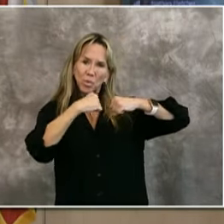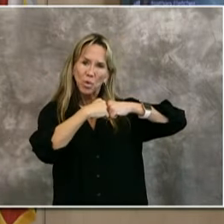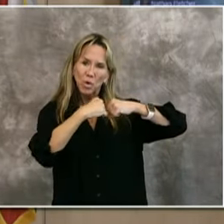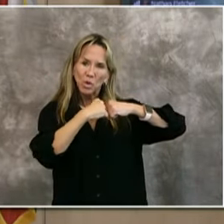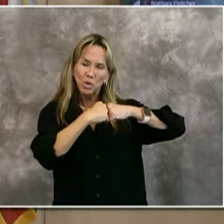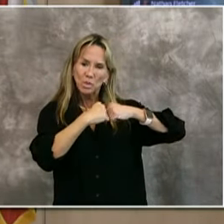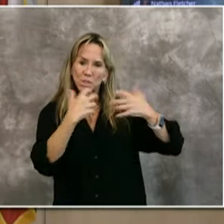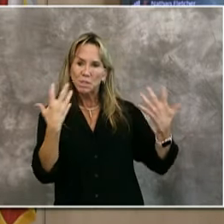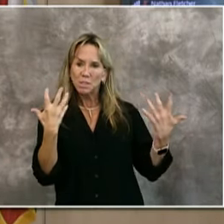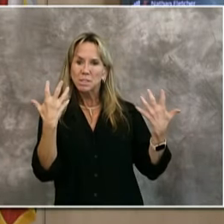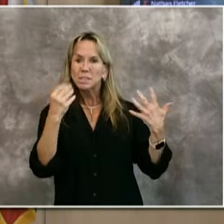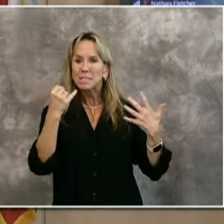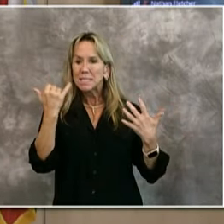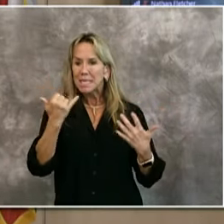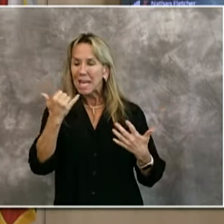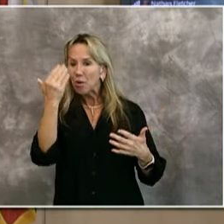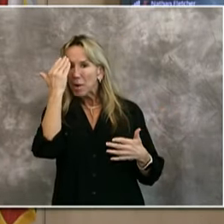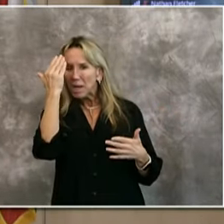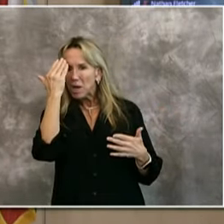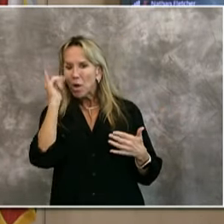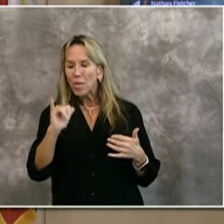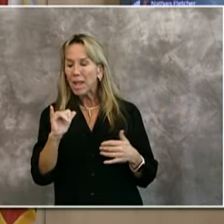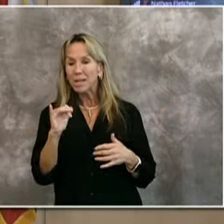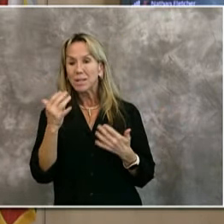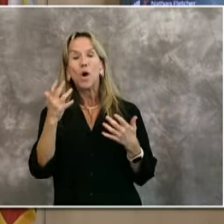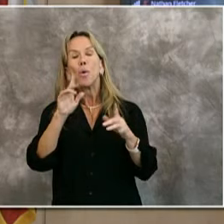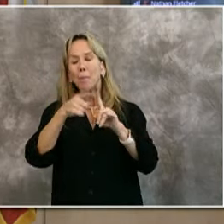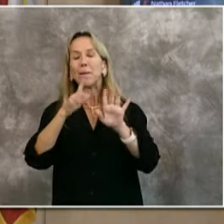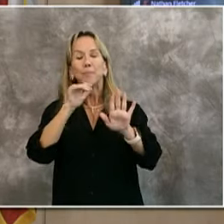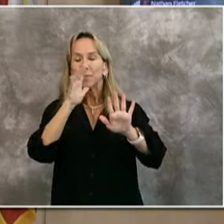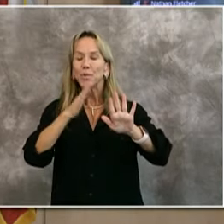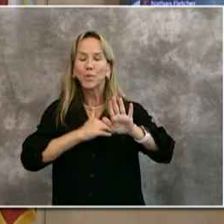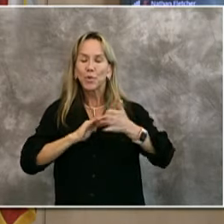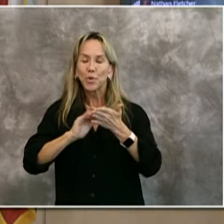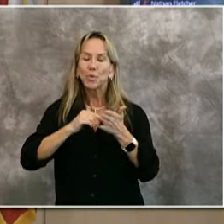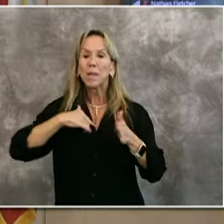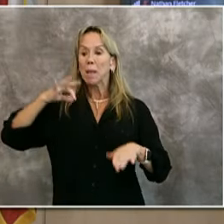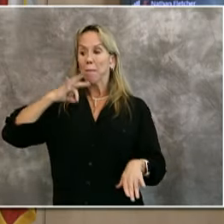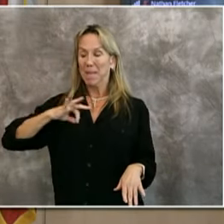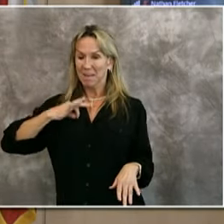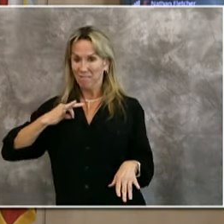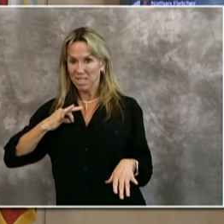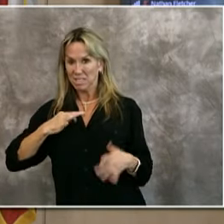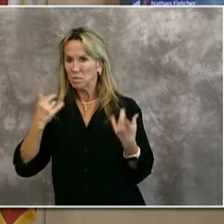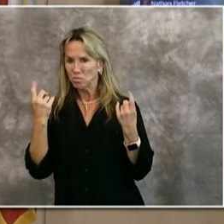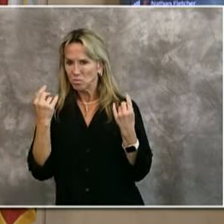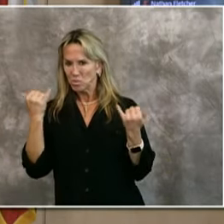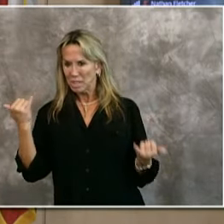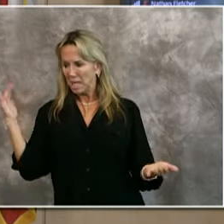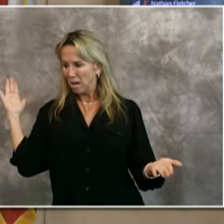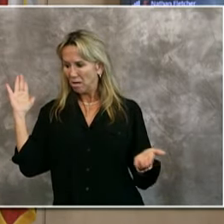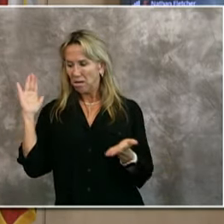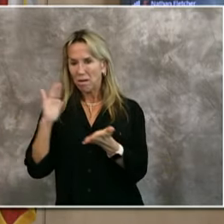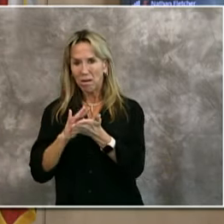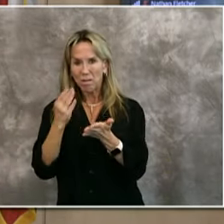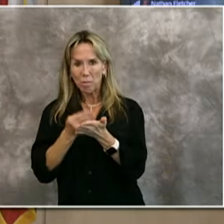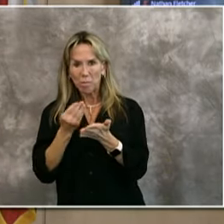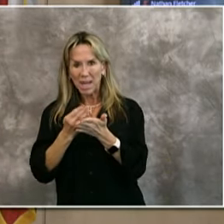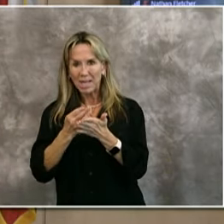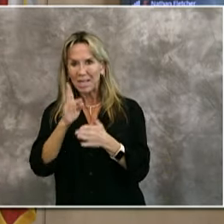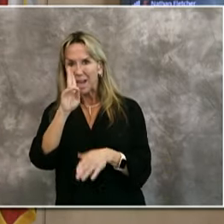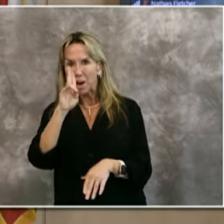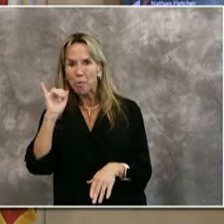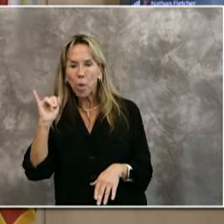benefits are expiring, such as the extra $600 in unemployment and the fact that many have exhausted their PPP